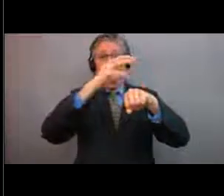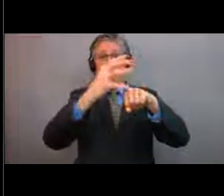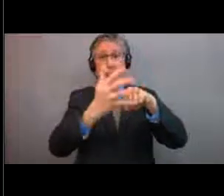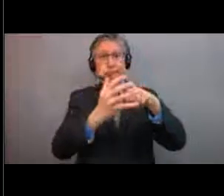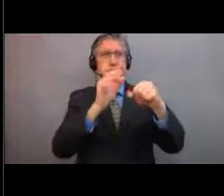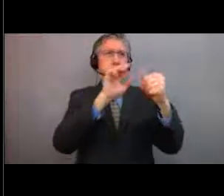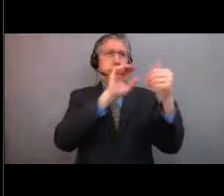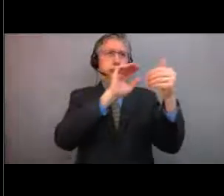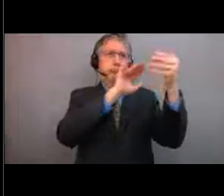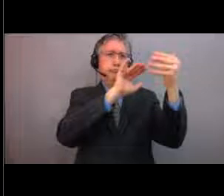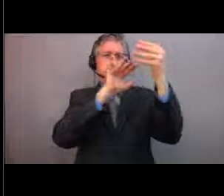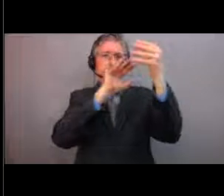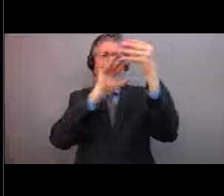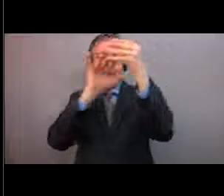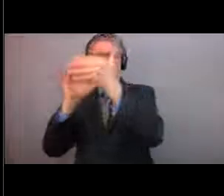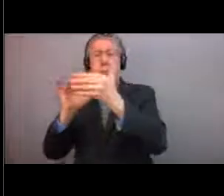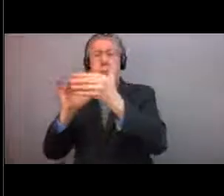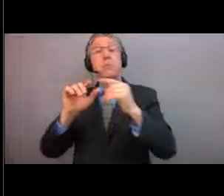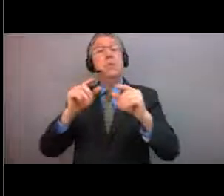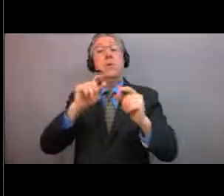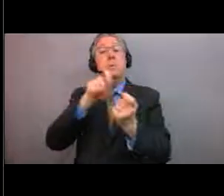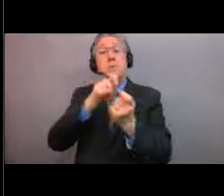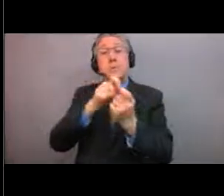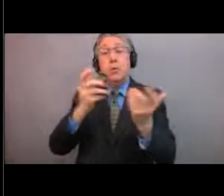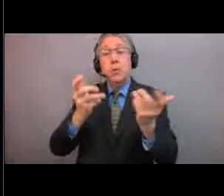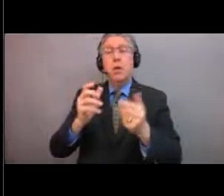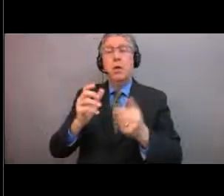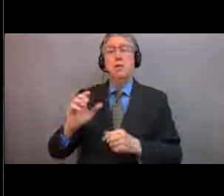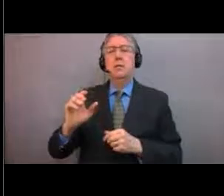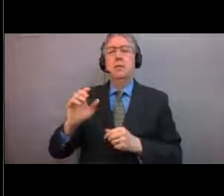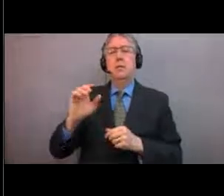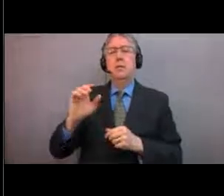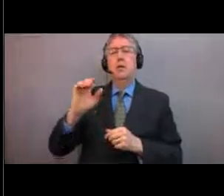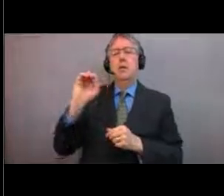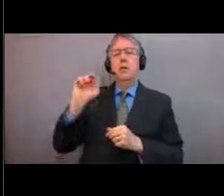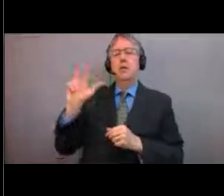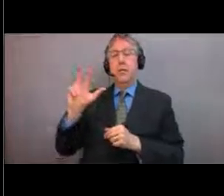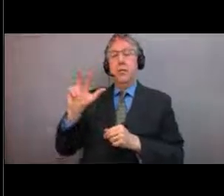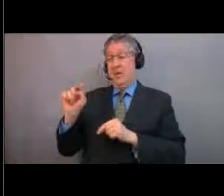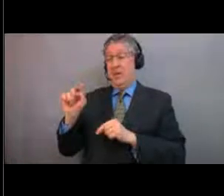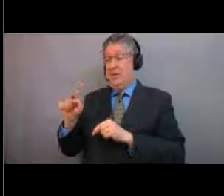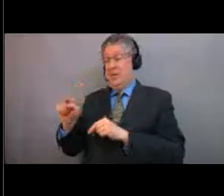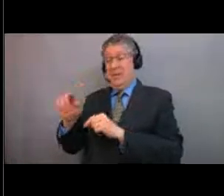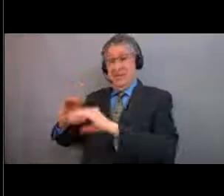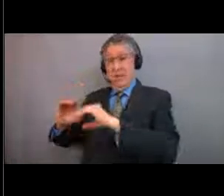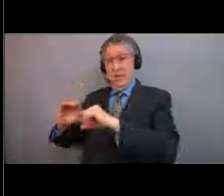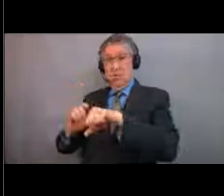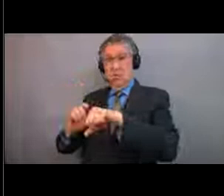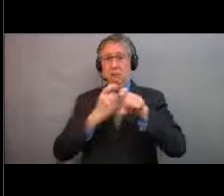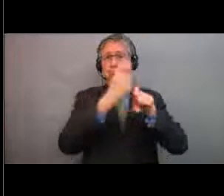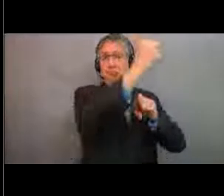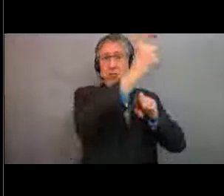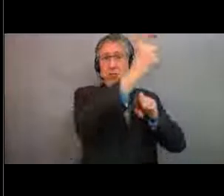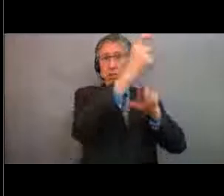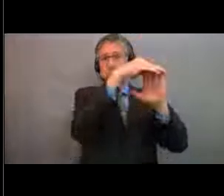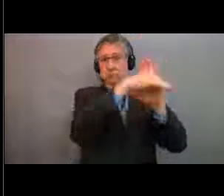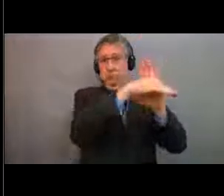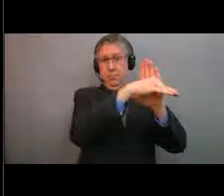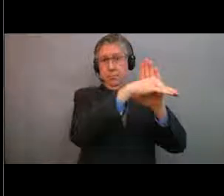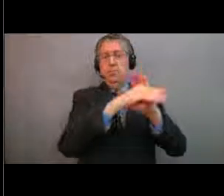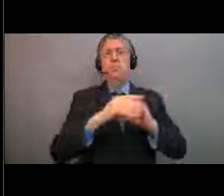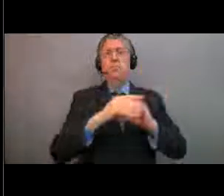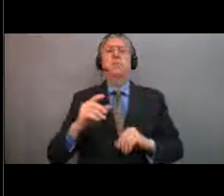in ozone-depleting chemicals and their substitutes. The effort is central to the broader international effort to guide recovery of stratospheric